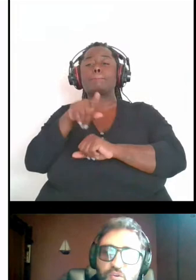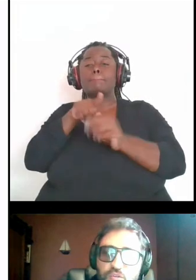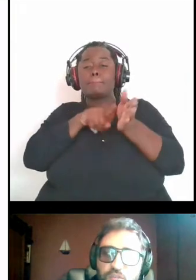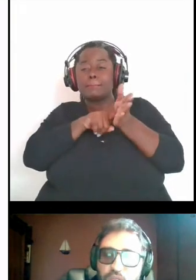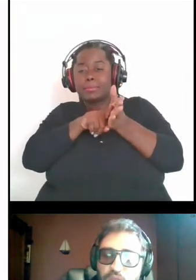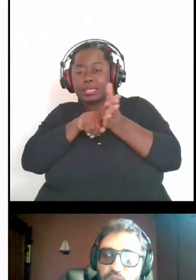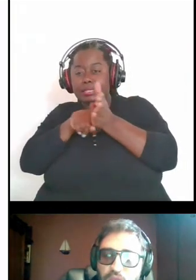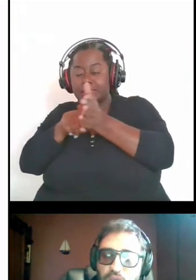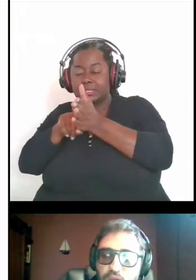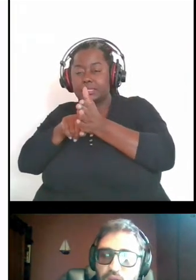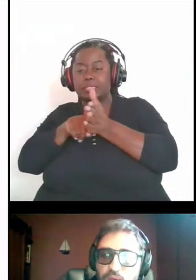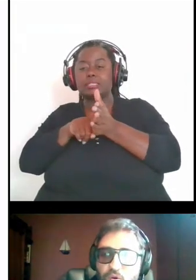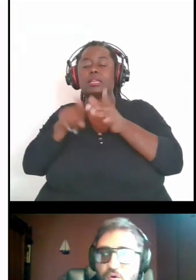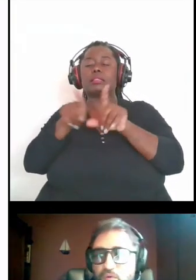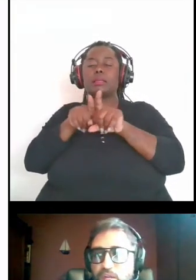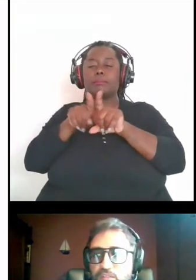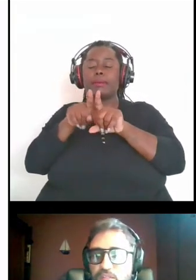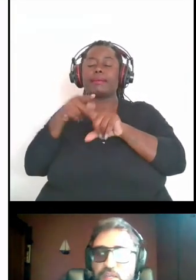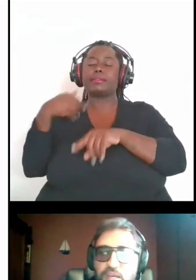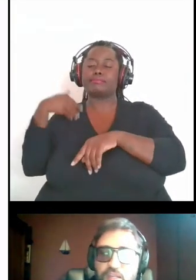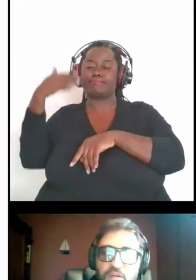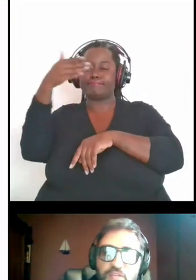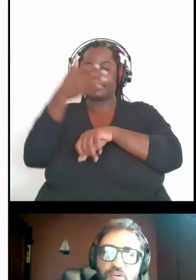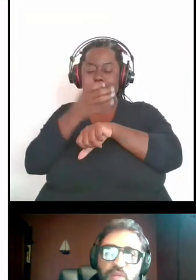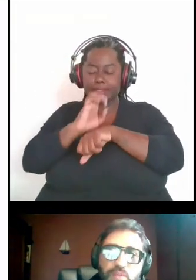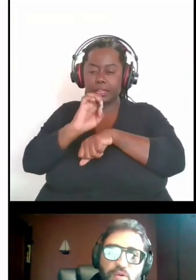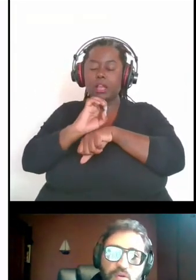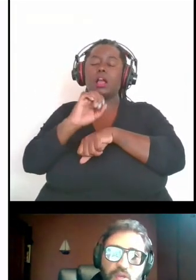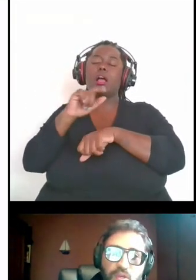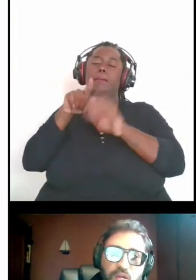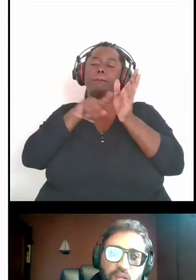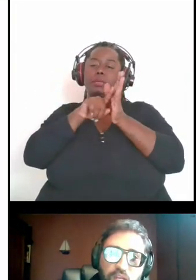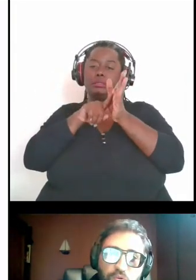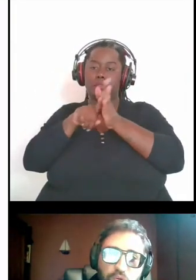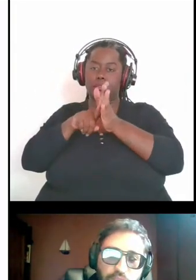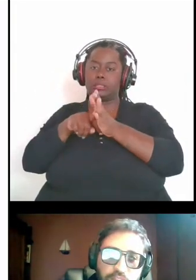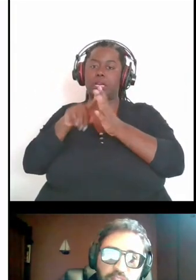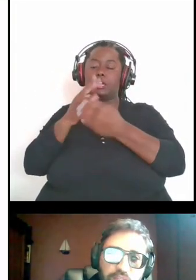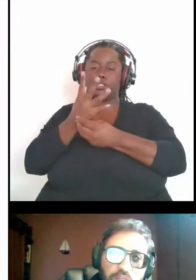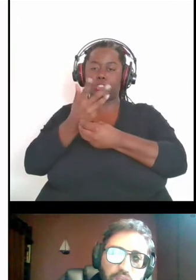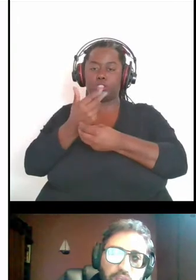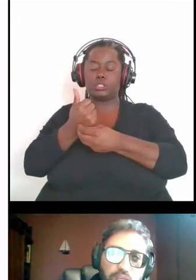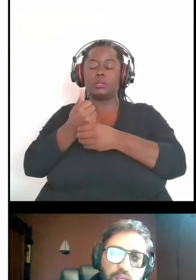based on these residence programs of